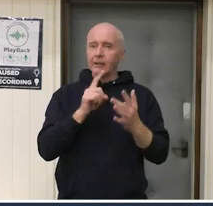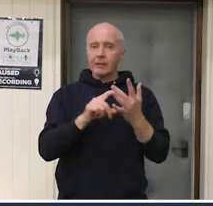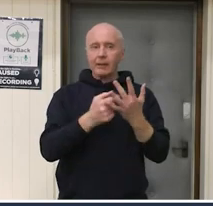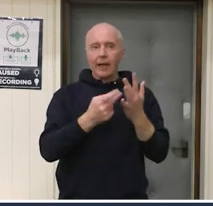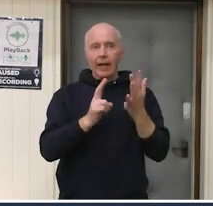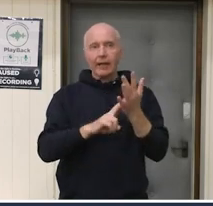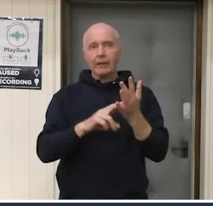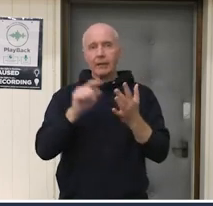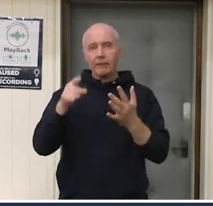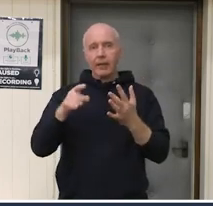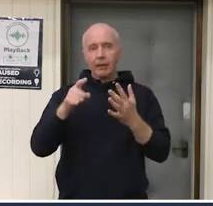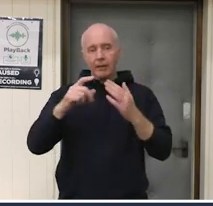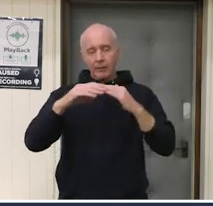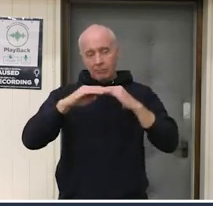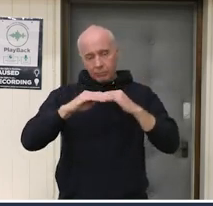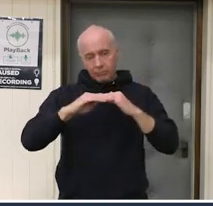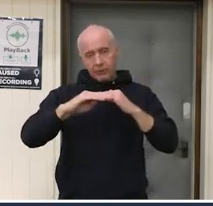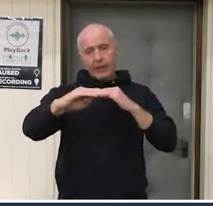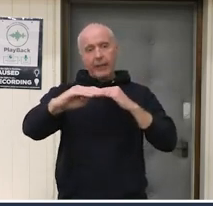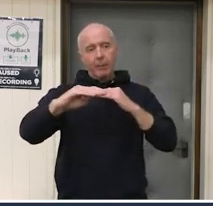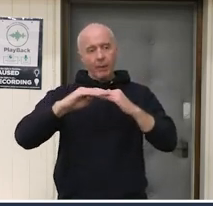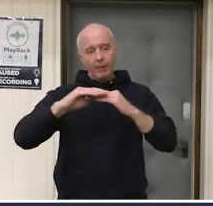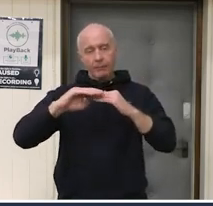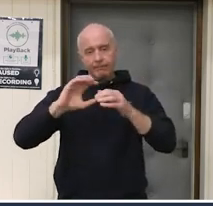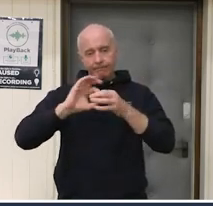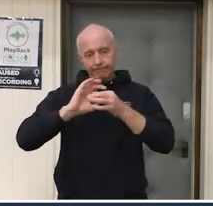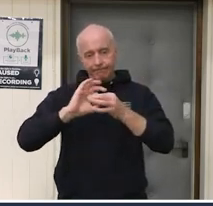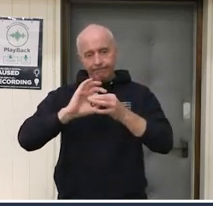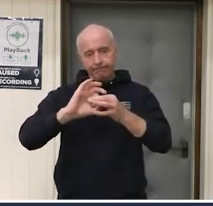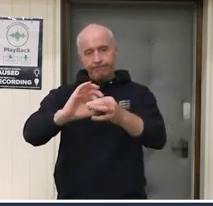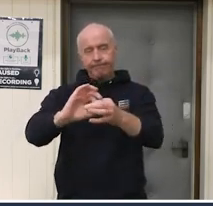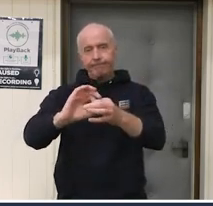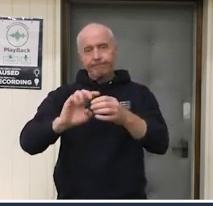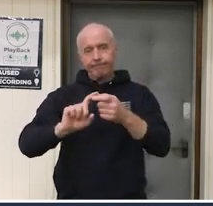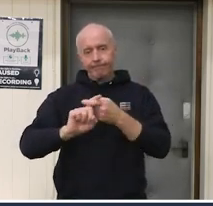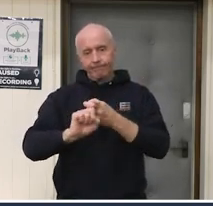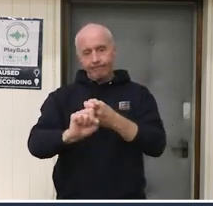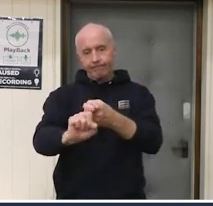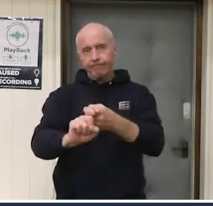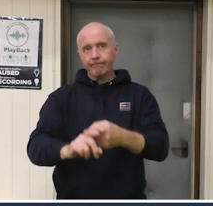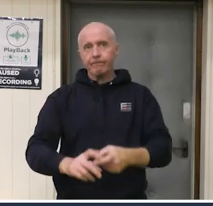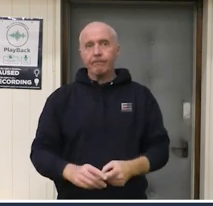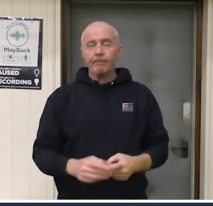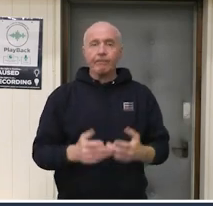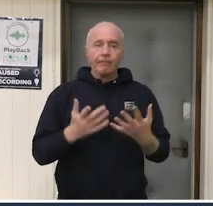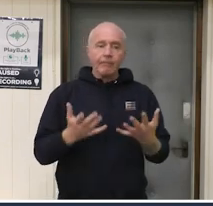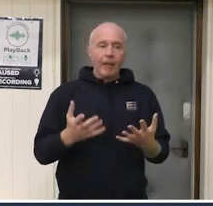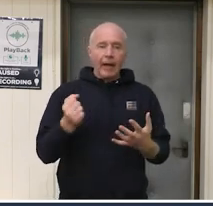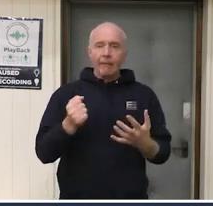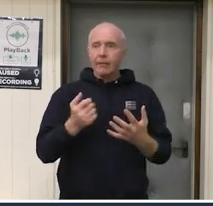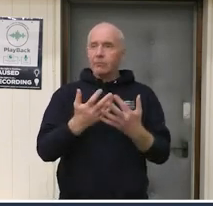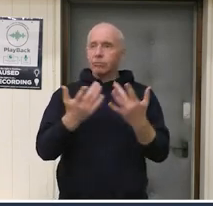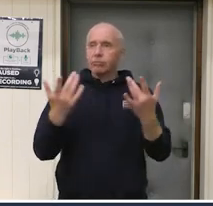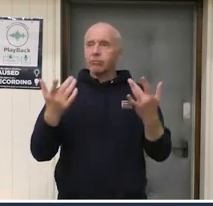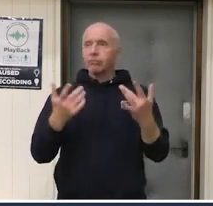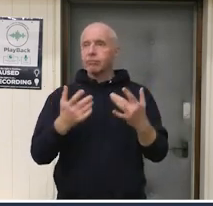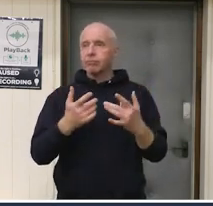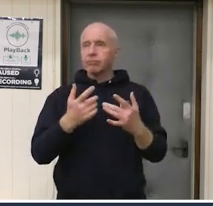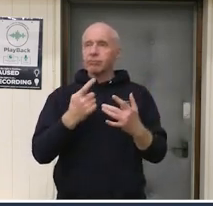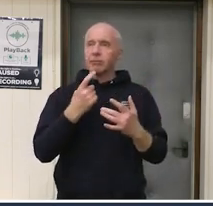element in our lexicon, all right? And so there's lots of iron in the center of